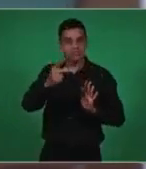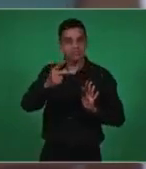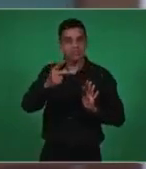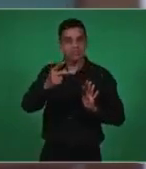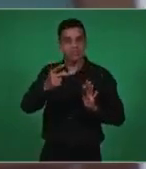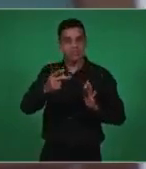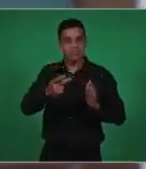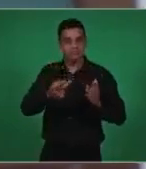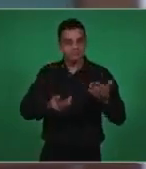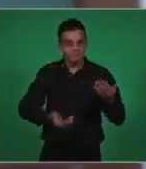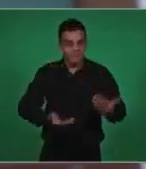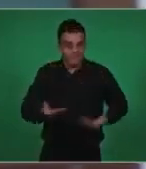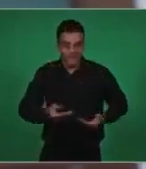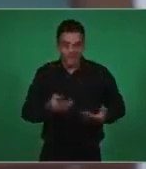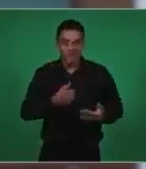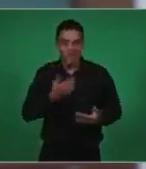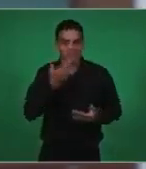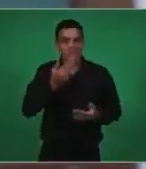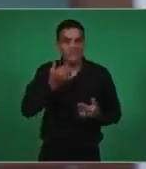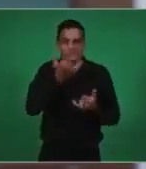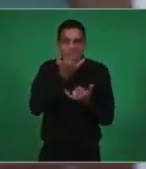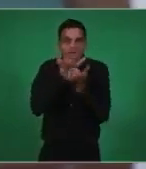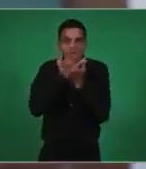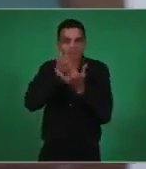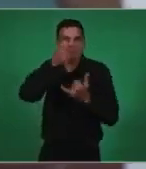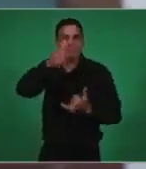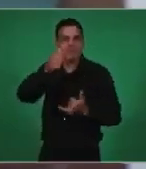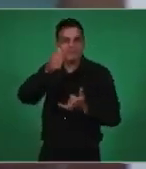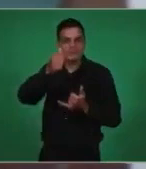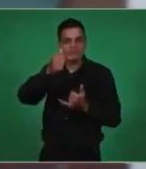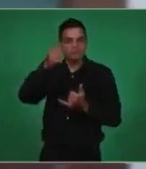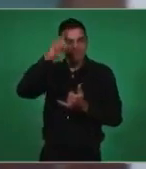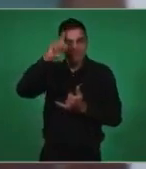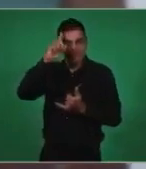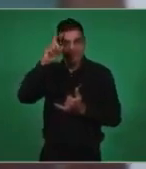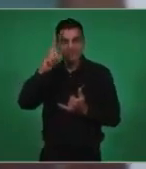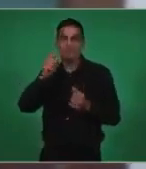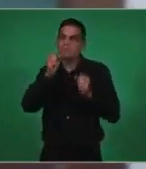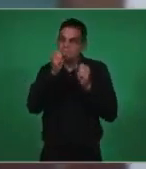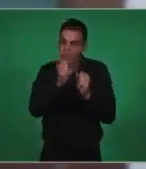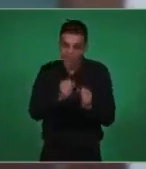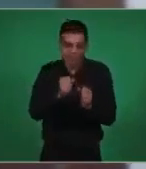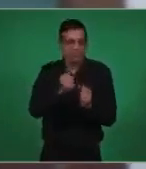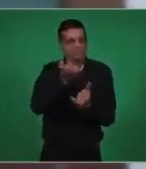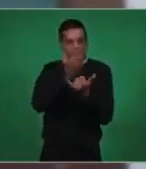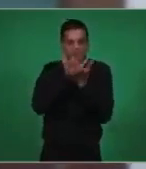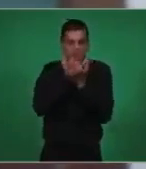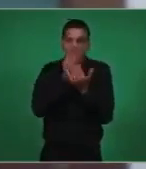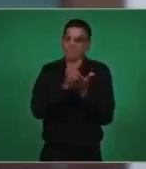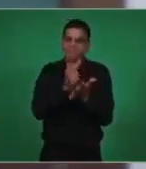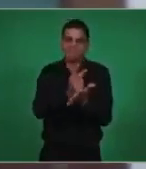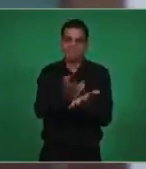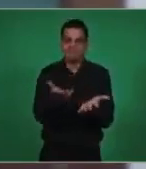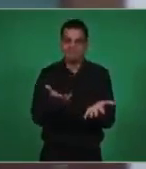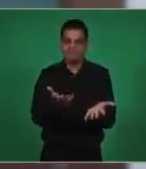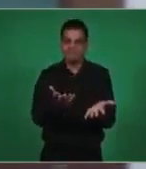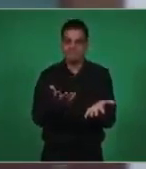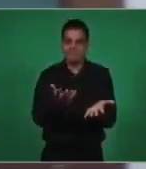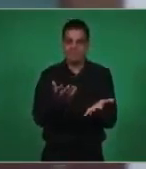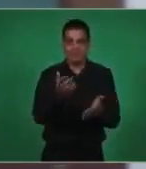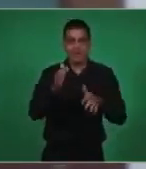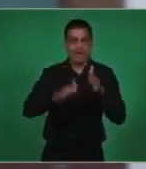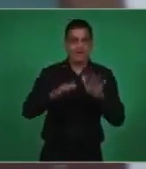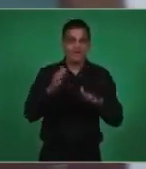forgiveness, forgive him seven times. And the disciple said, Lord, add faith to us. They didn't ask faith to pray